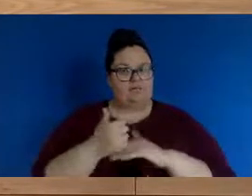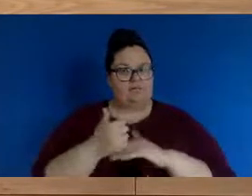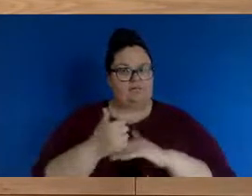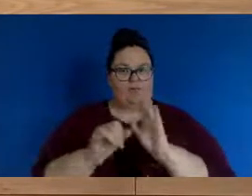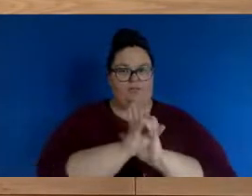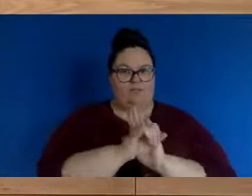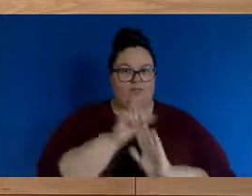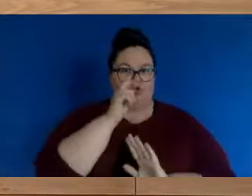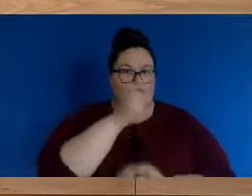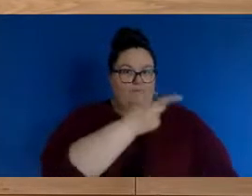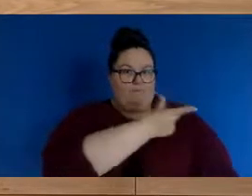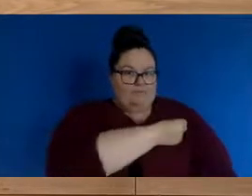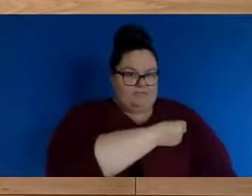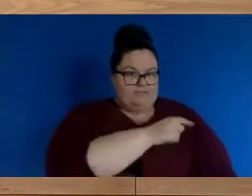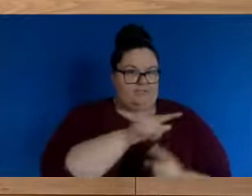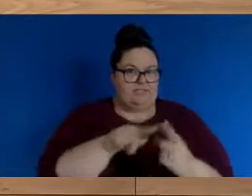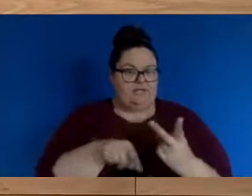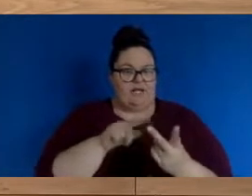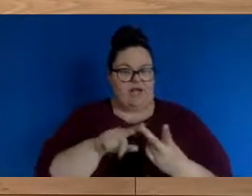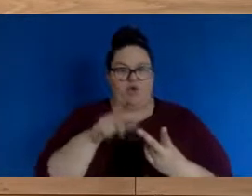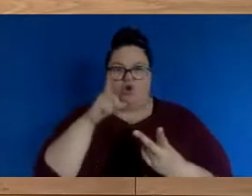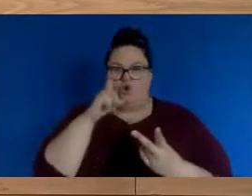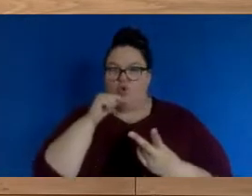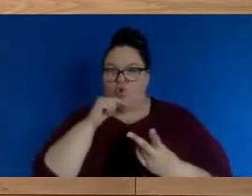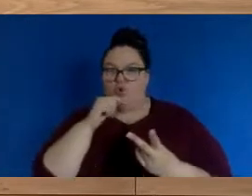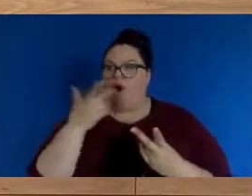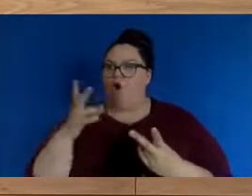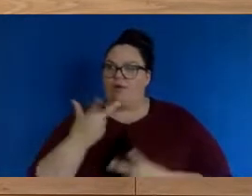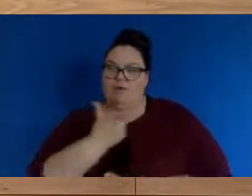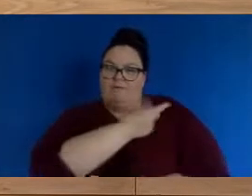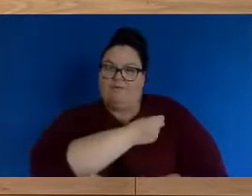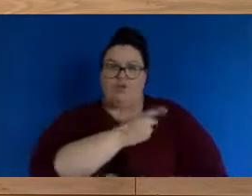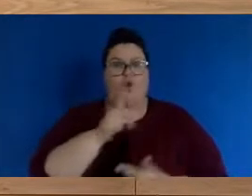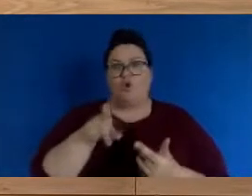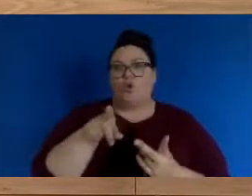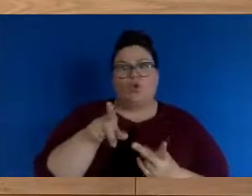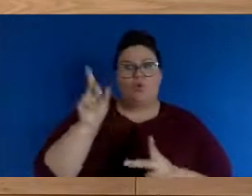the people who choose not to get vaccinated and the people who physically can't?